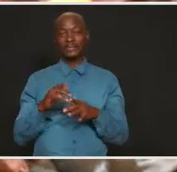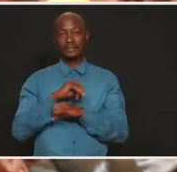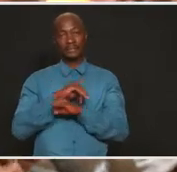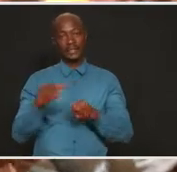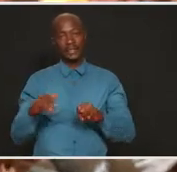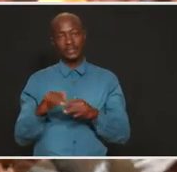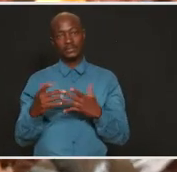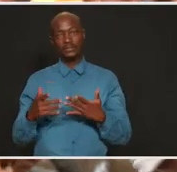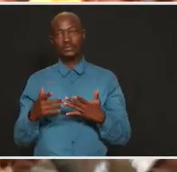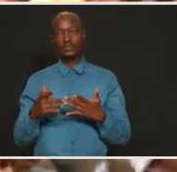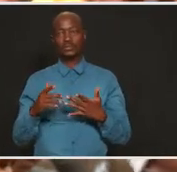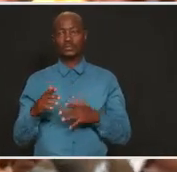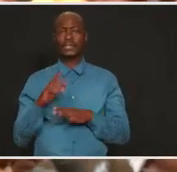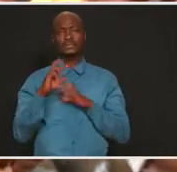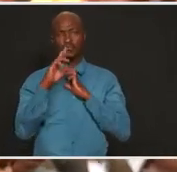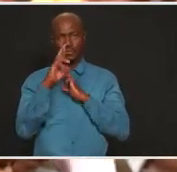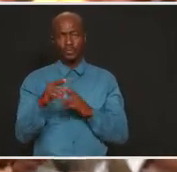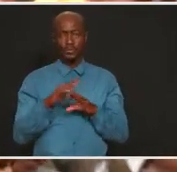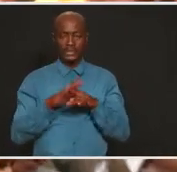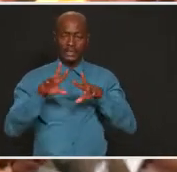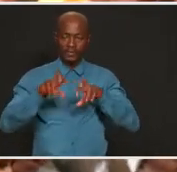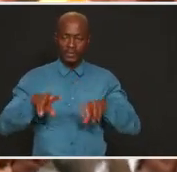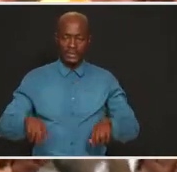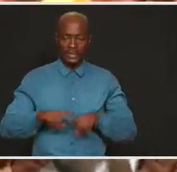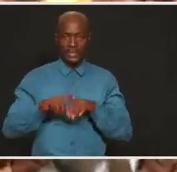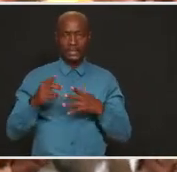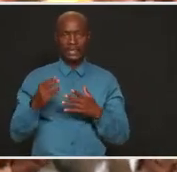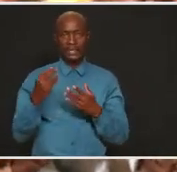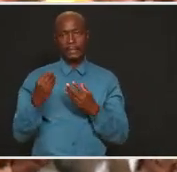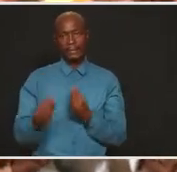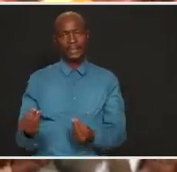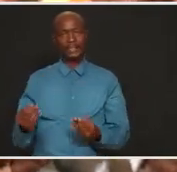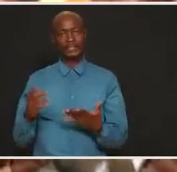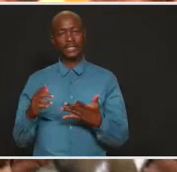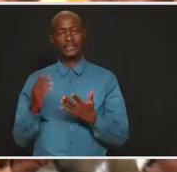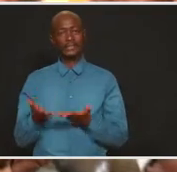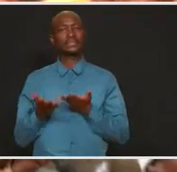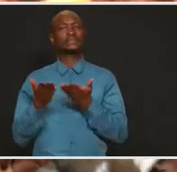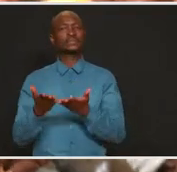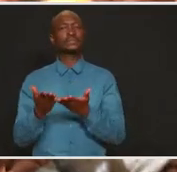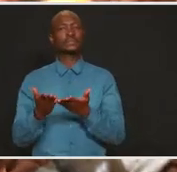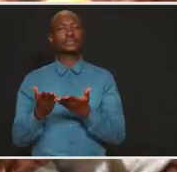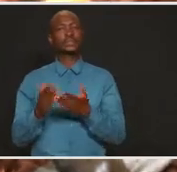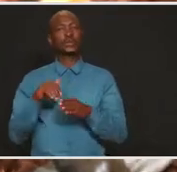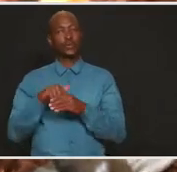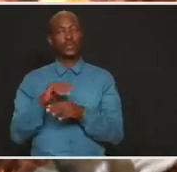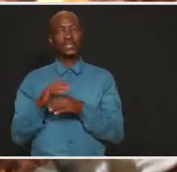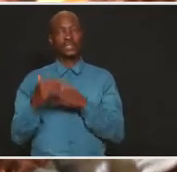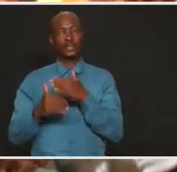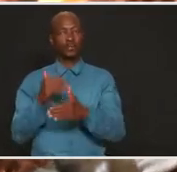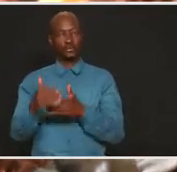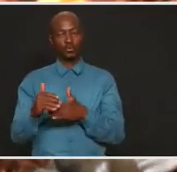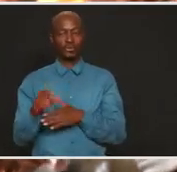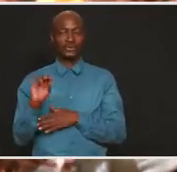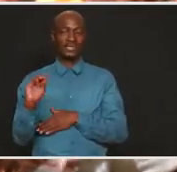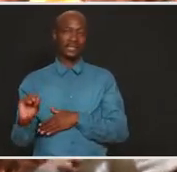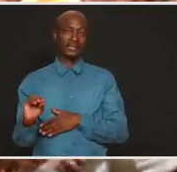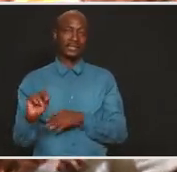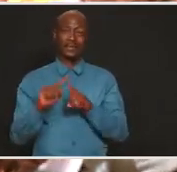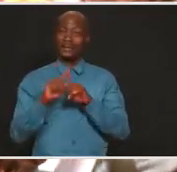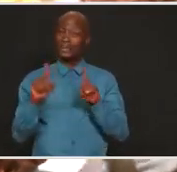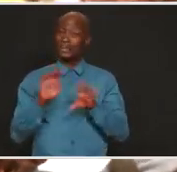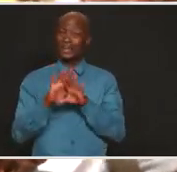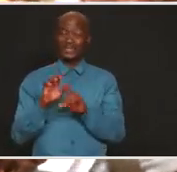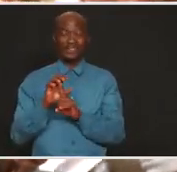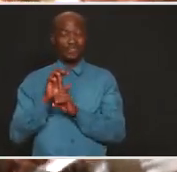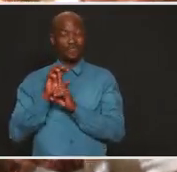to the child's welfare must be reported and investigated by the South African child welfare services within the protocols already in place but